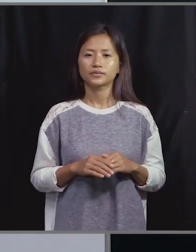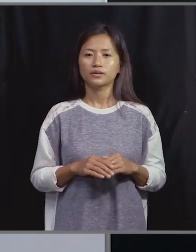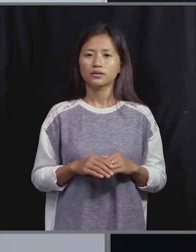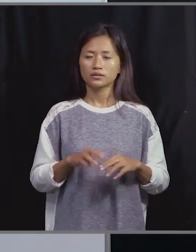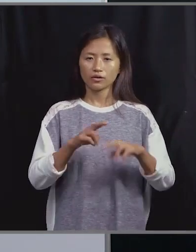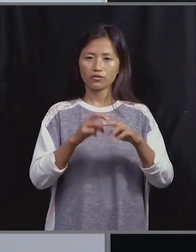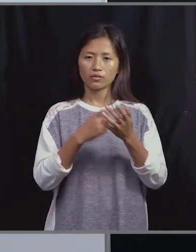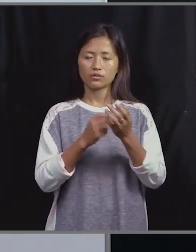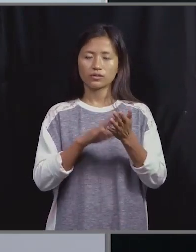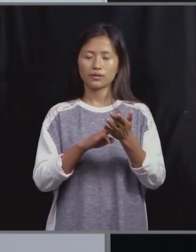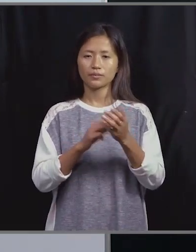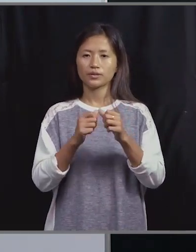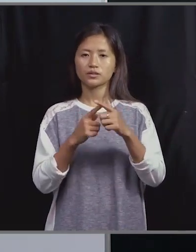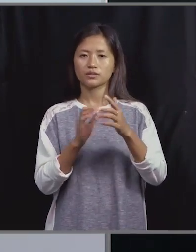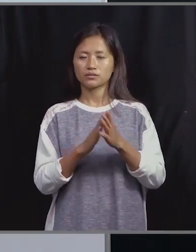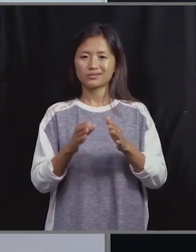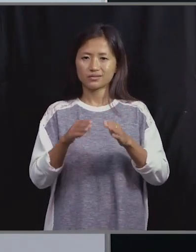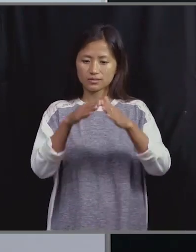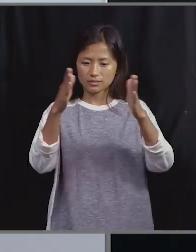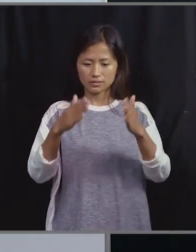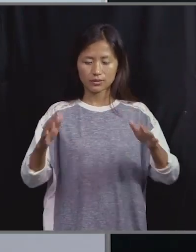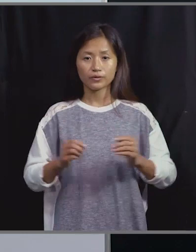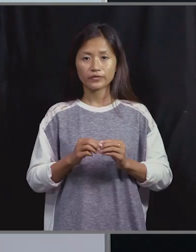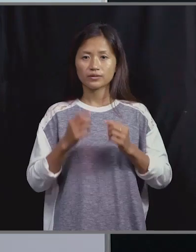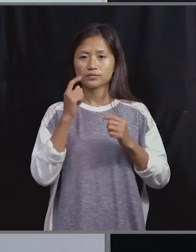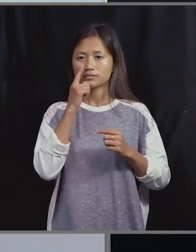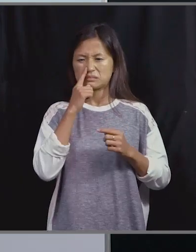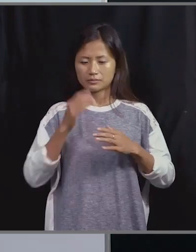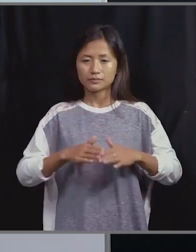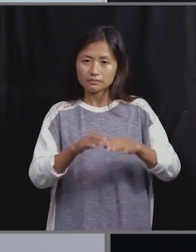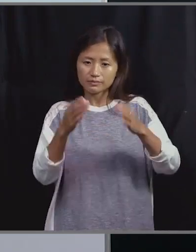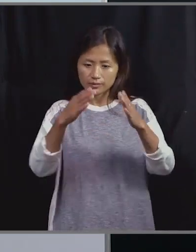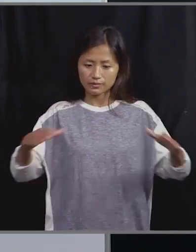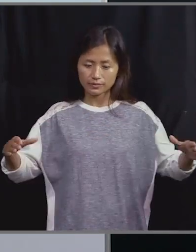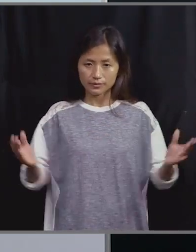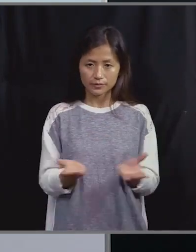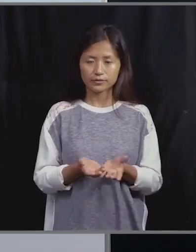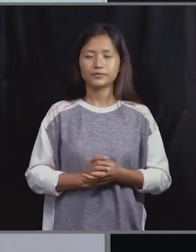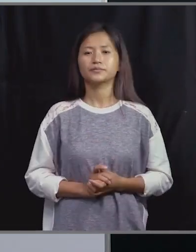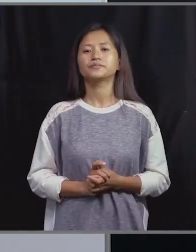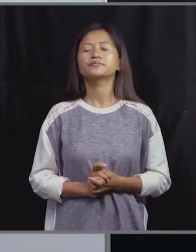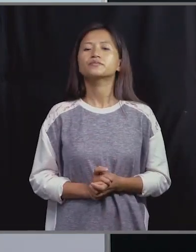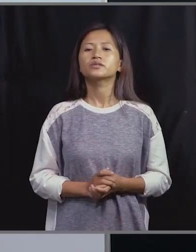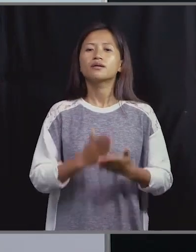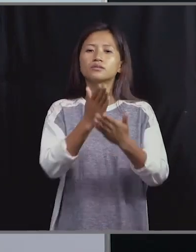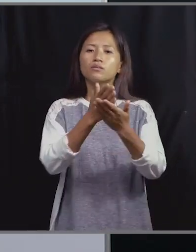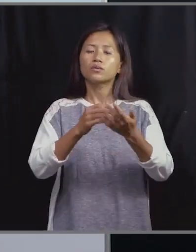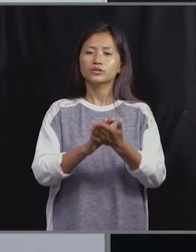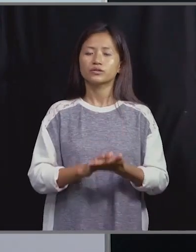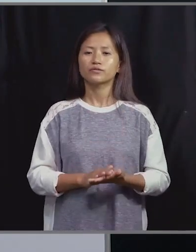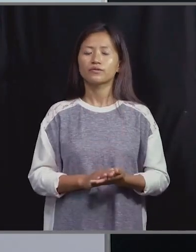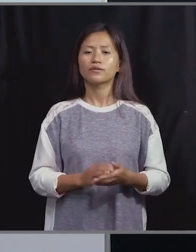of a skirt like this, a shape of a skirt. So all this plot of land was given to the Santals, and that portion of land was